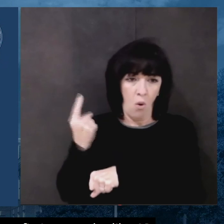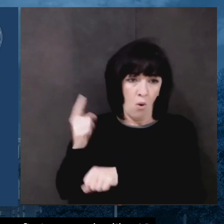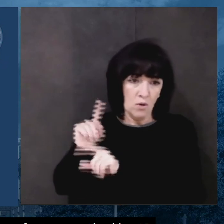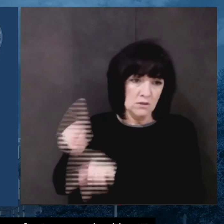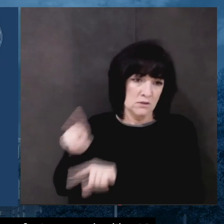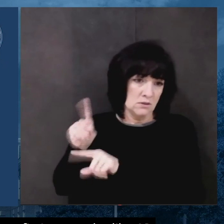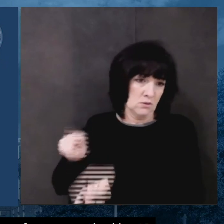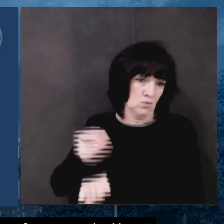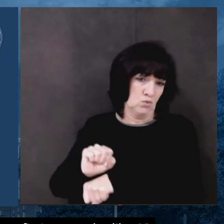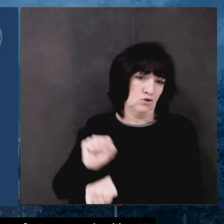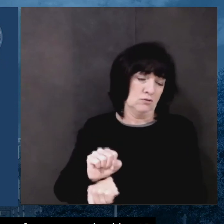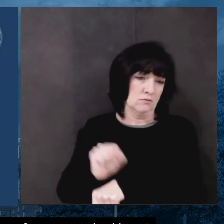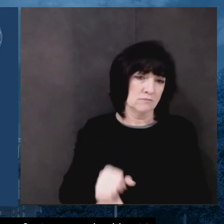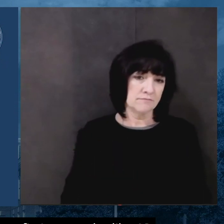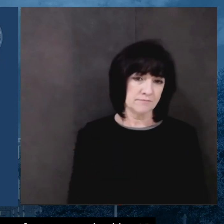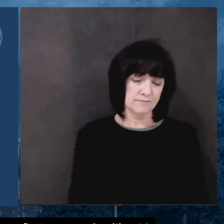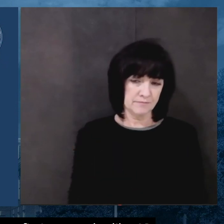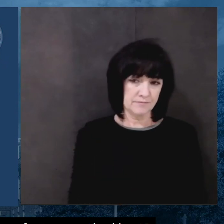job.